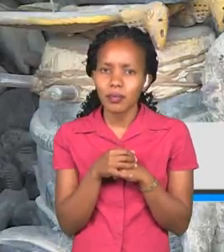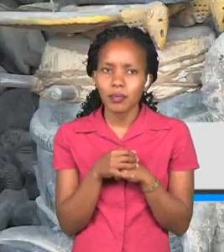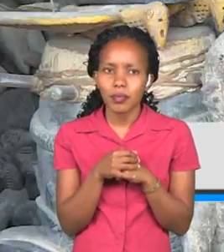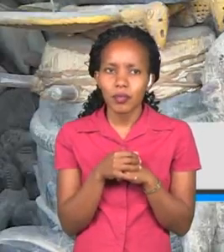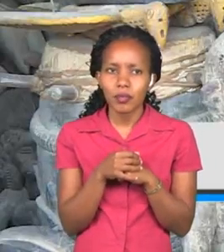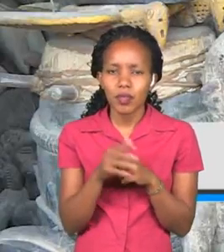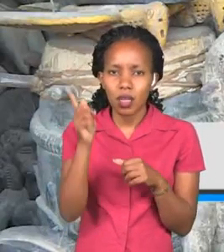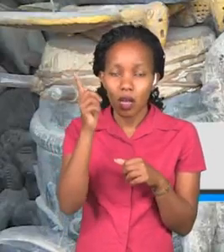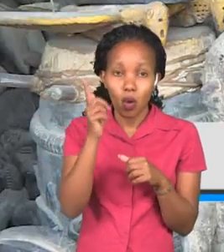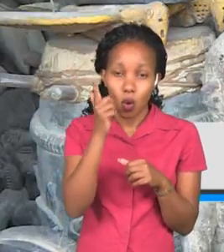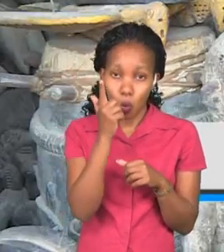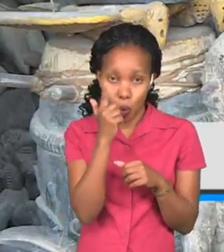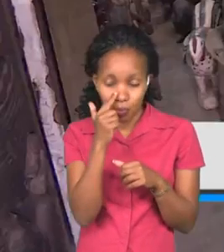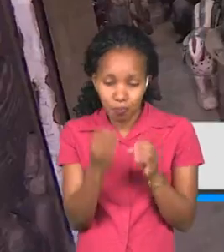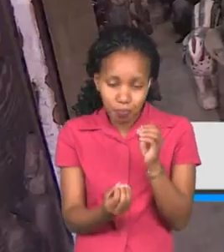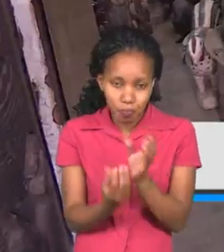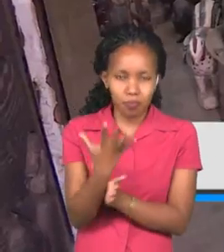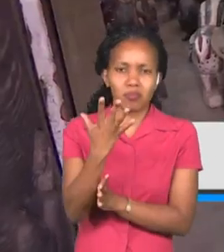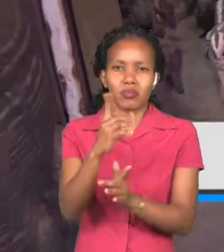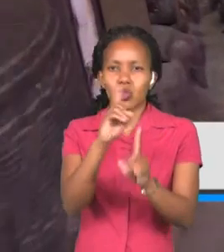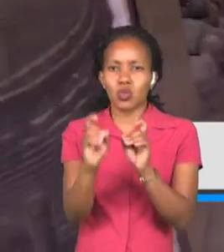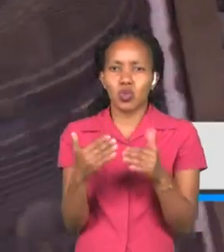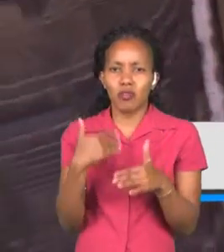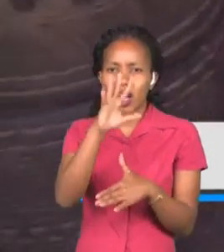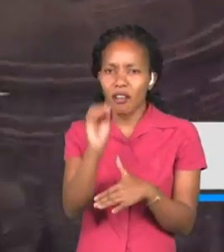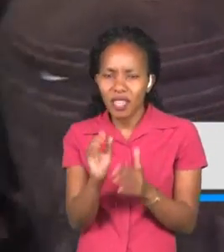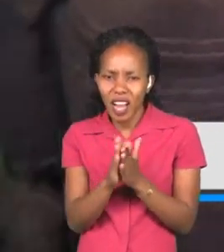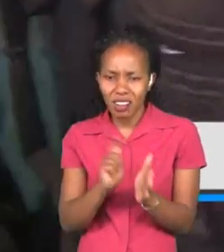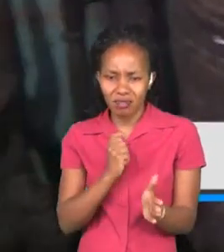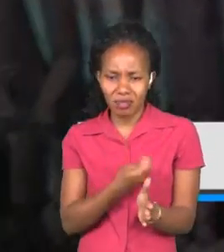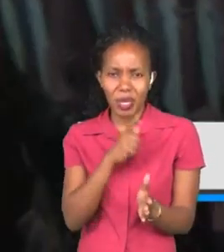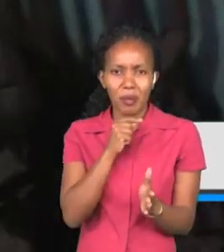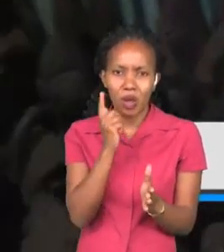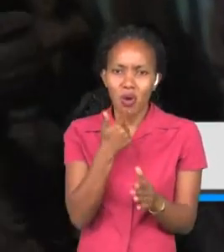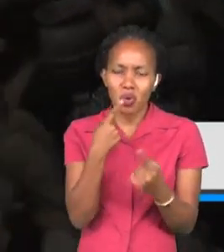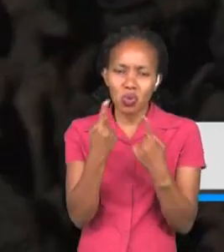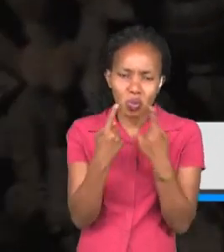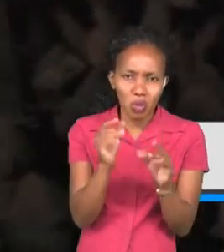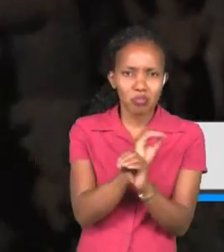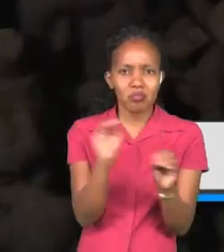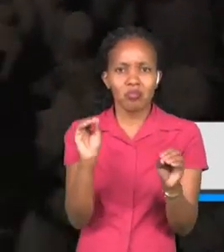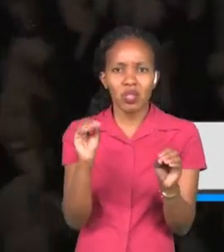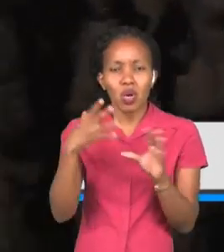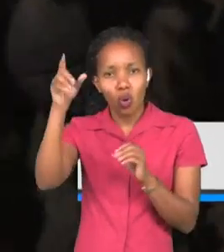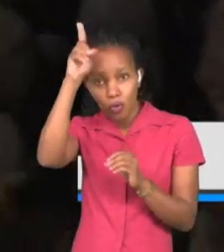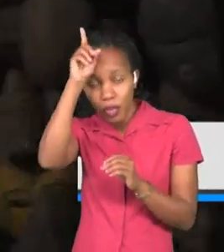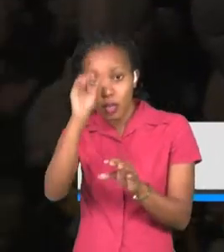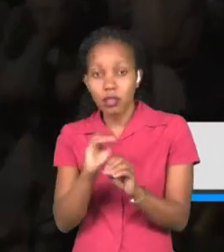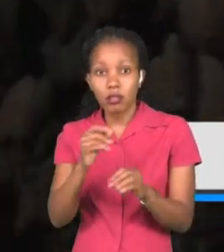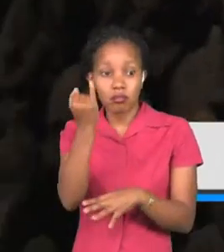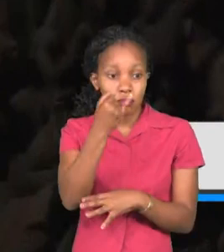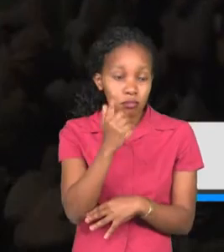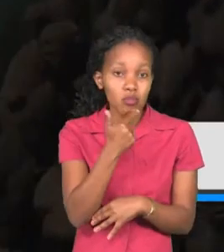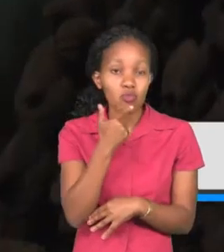A whole mythology has grown up around the question of Africa and Picasso, who never spoke of having been to Fakaha. For the artist who